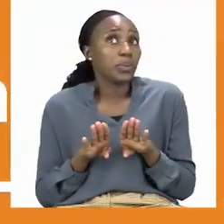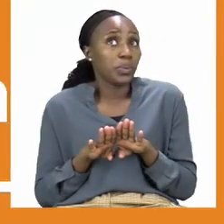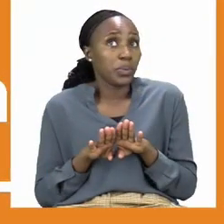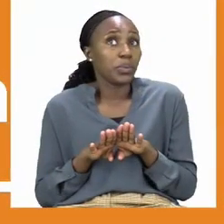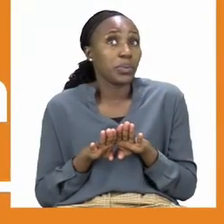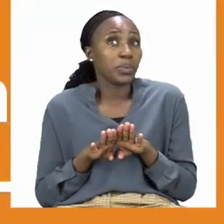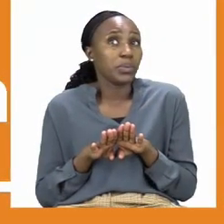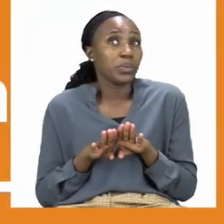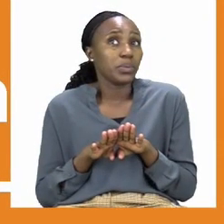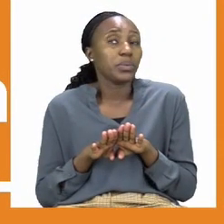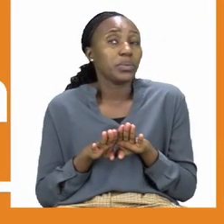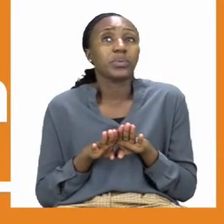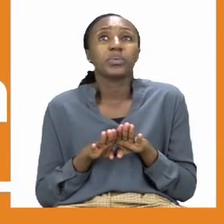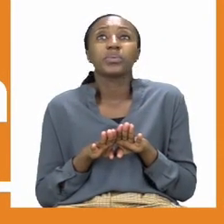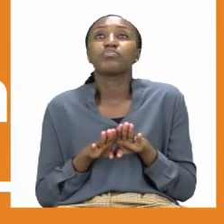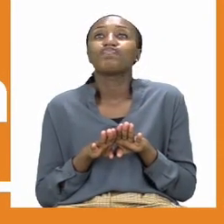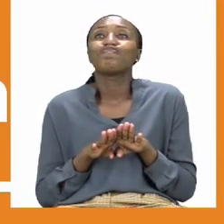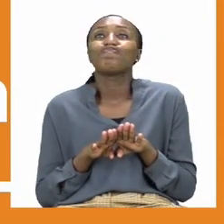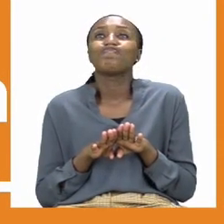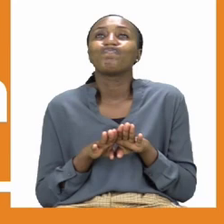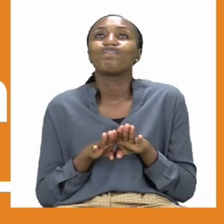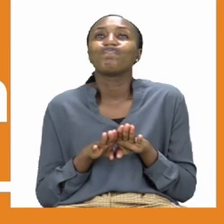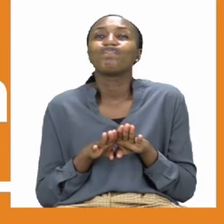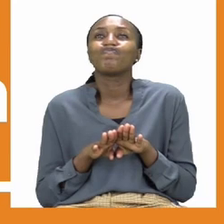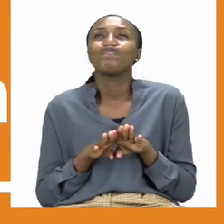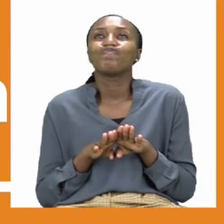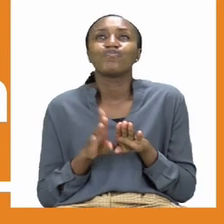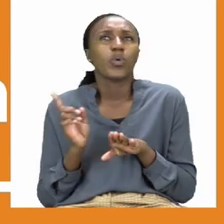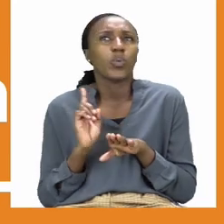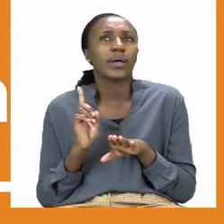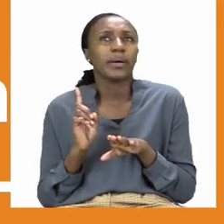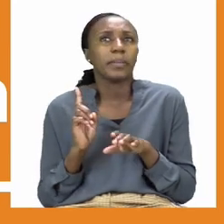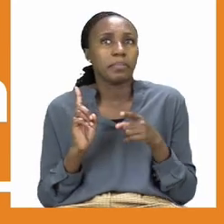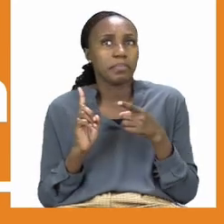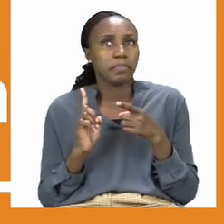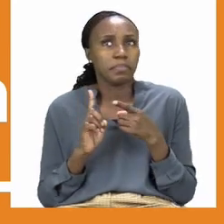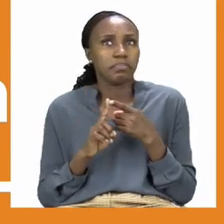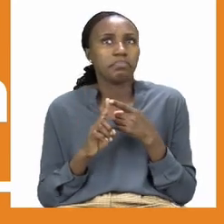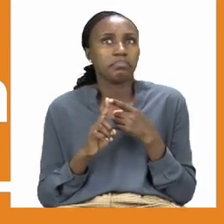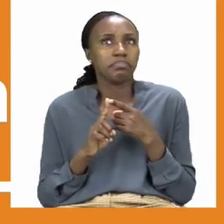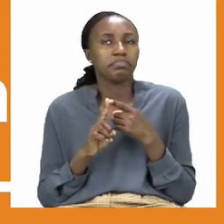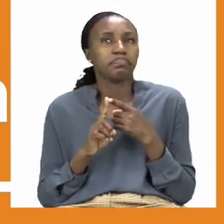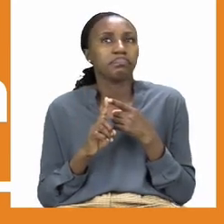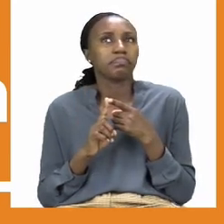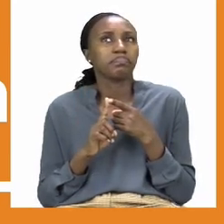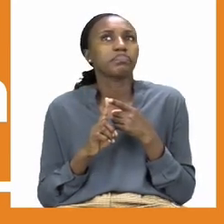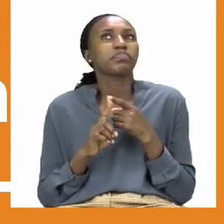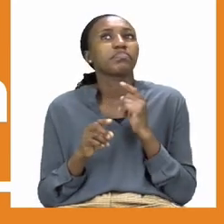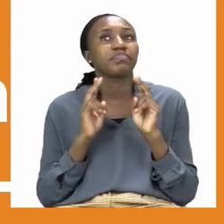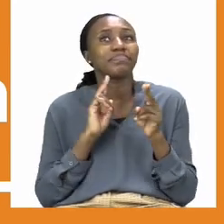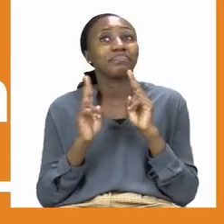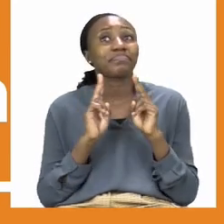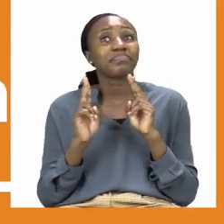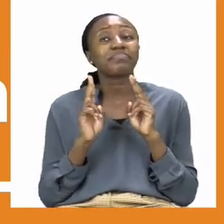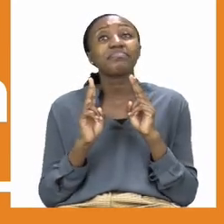and clean, let's see what we'll do today. In today's lesson, we'll